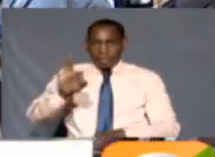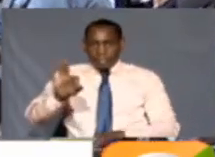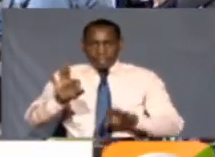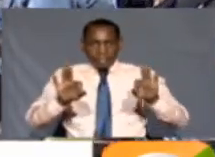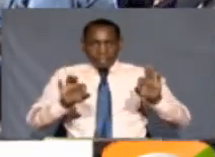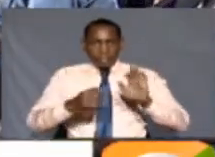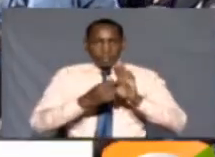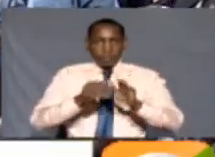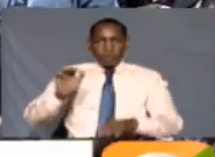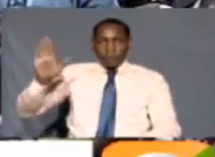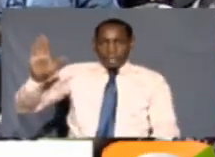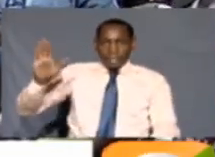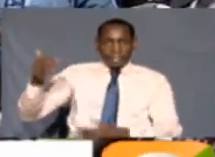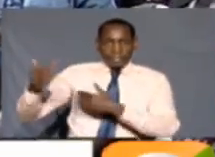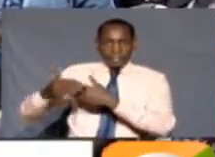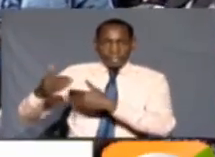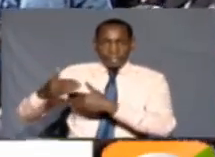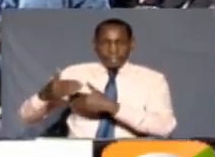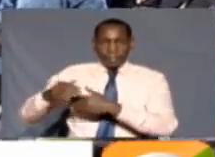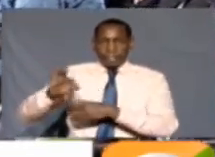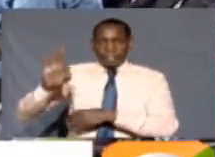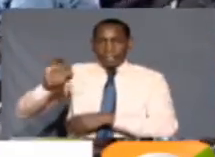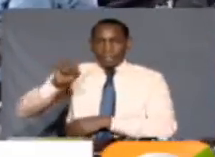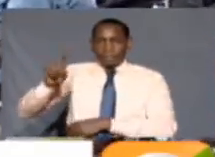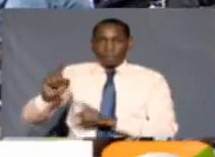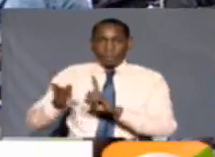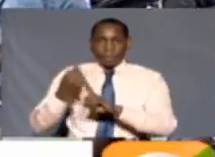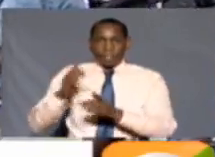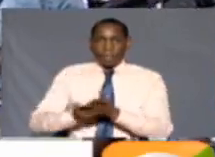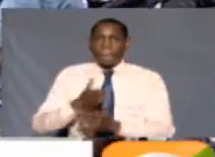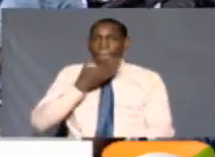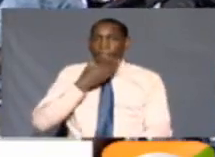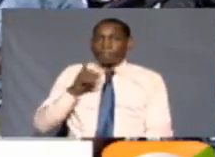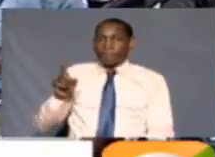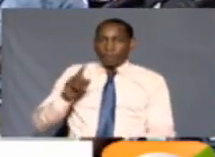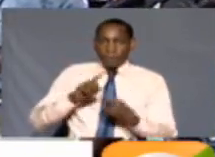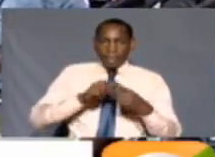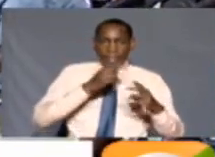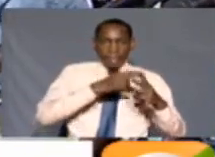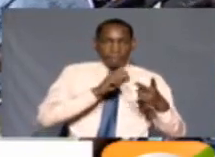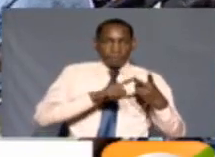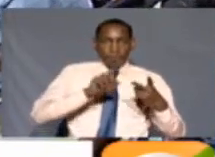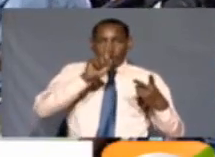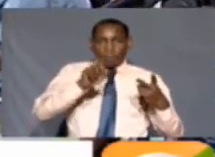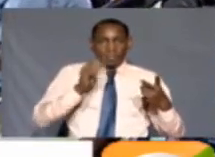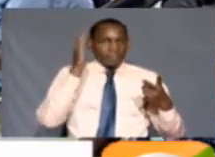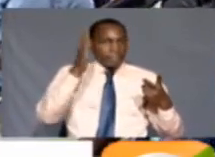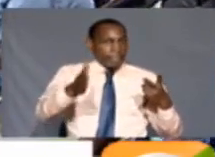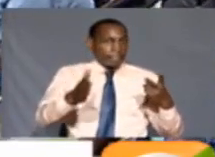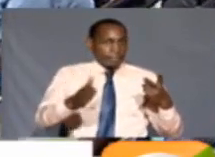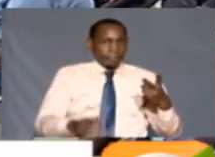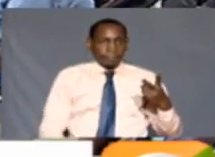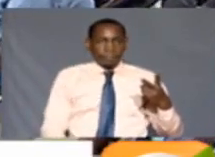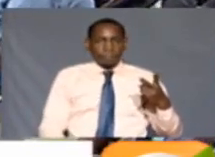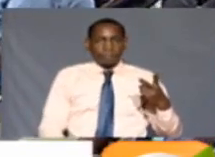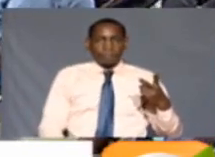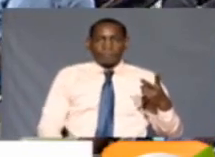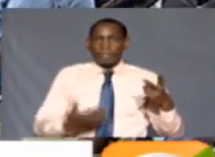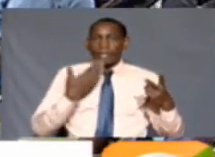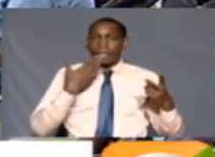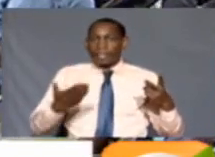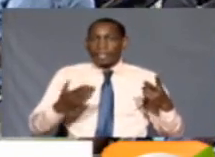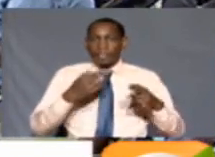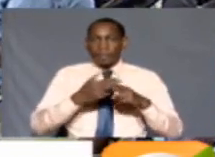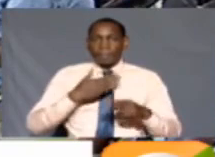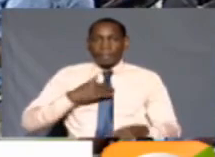of hands. You're the closest to me. I'll take these three first. Sir, just mention your name and the question direct. Well, thank you. My name is